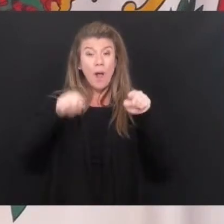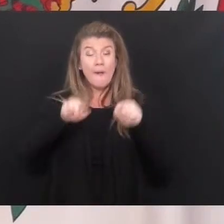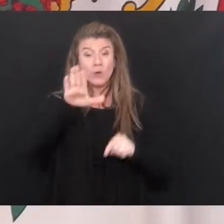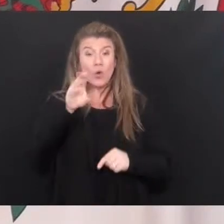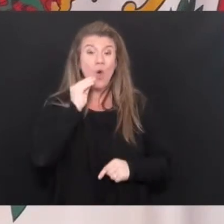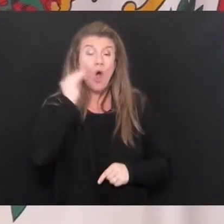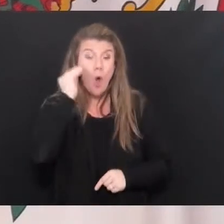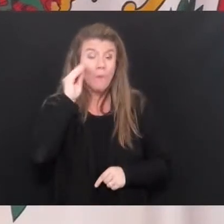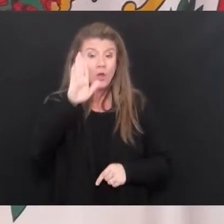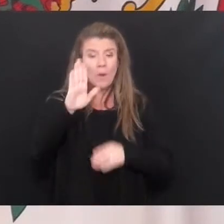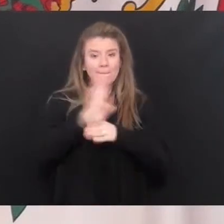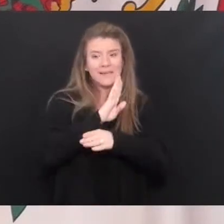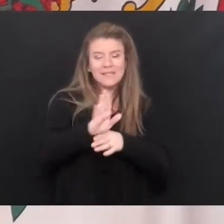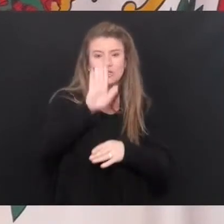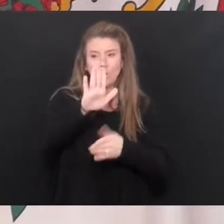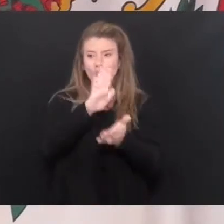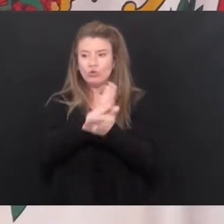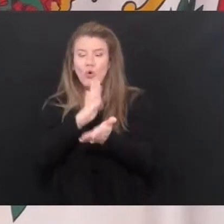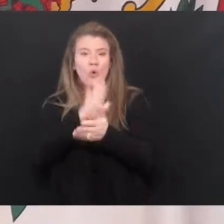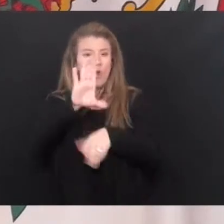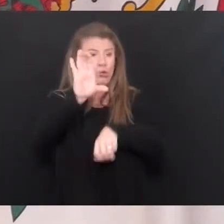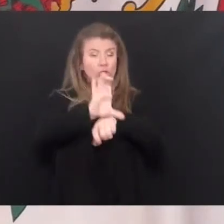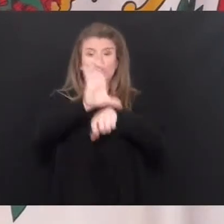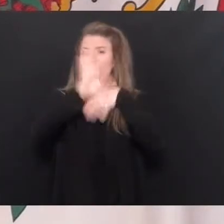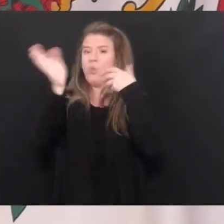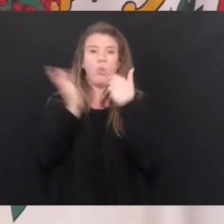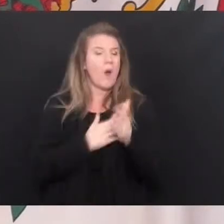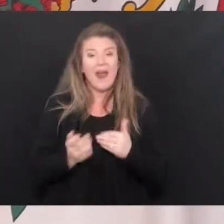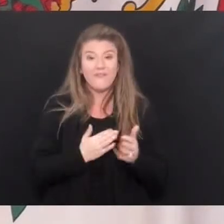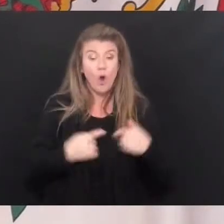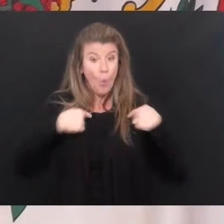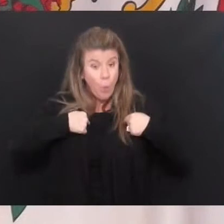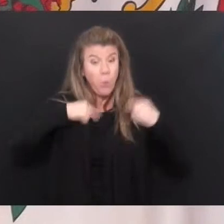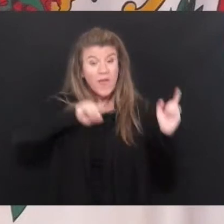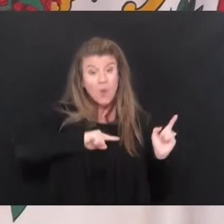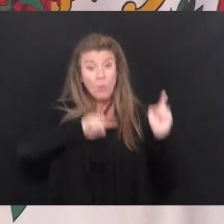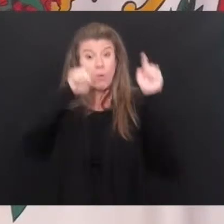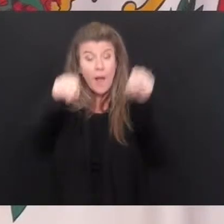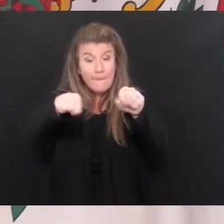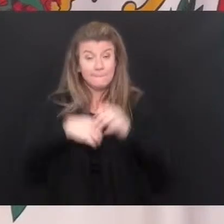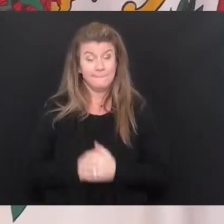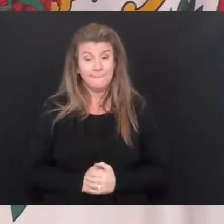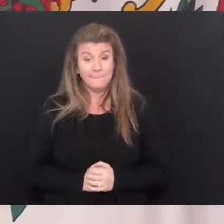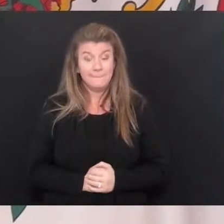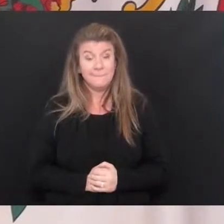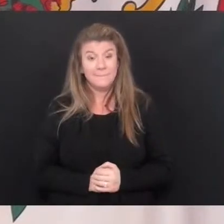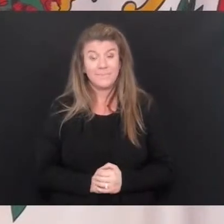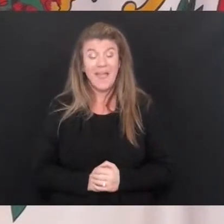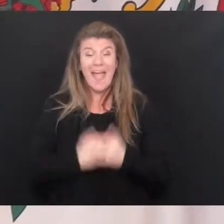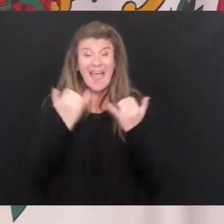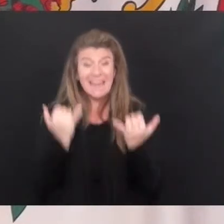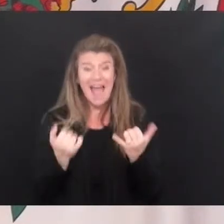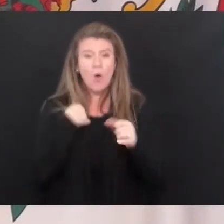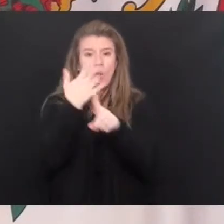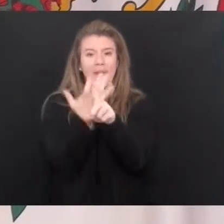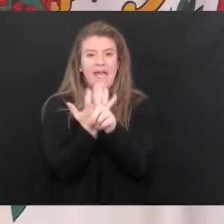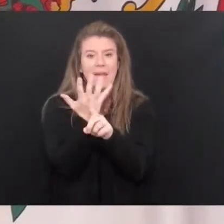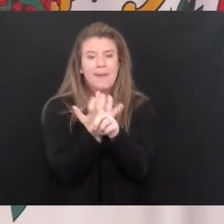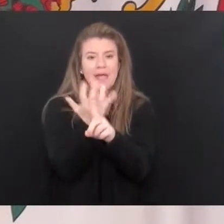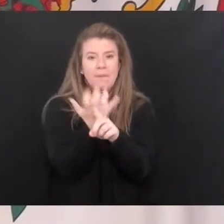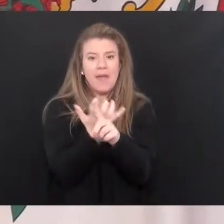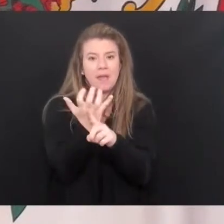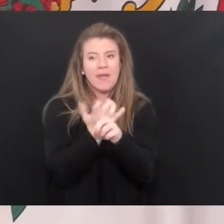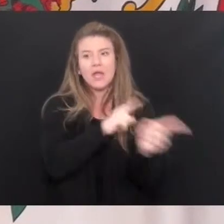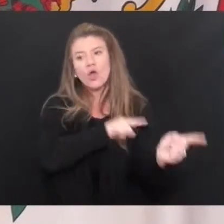businesses, your schools, whatever, your churches, whatever it may be, and here we sit begging you to go